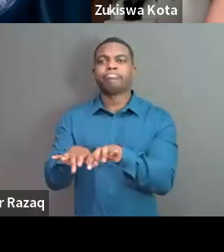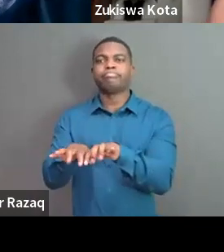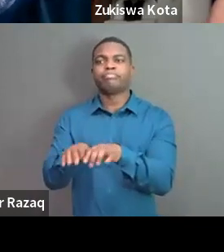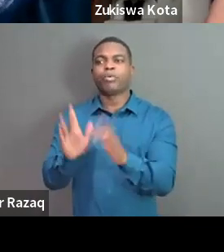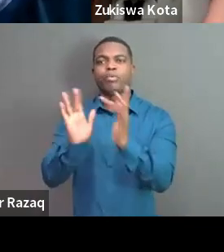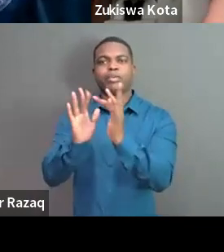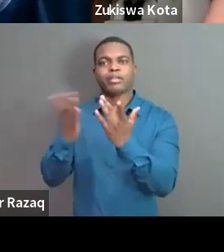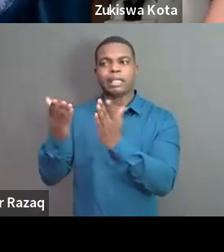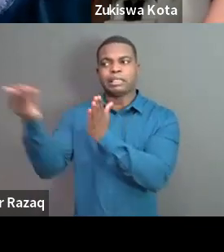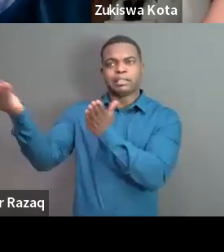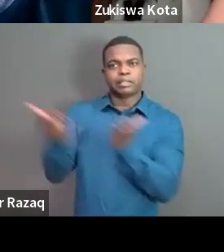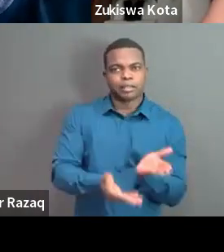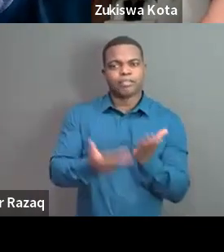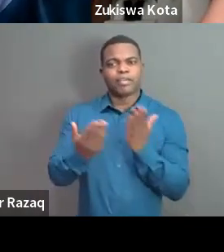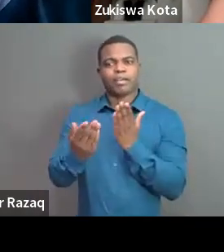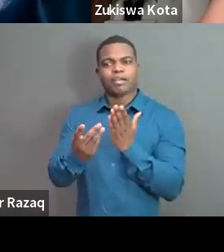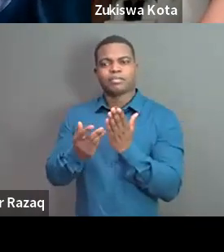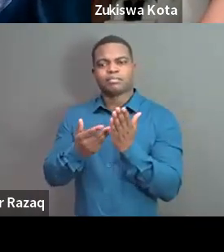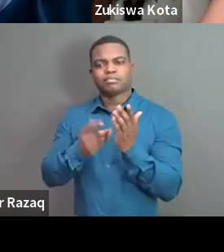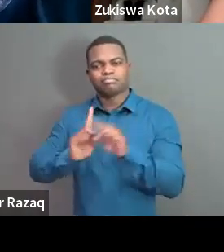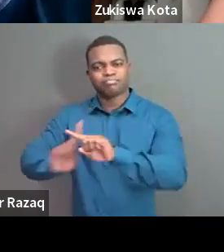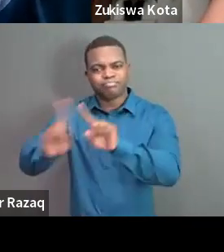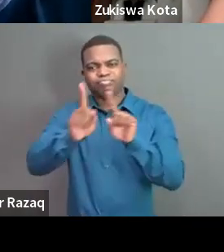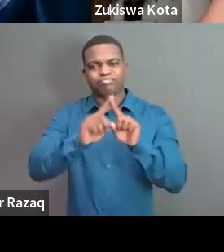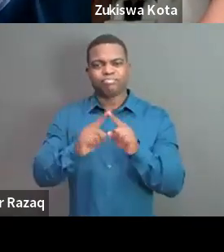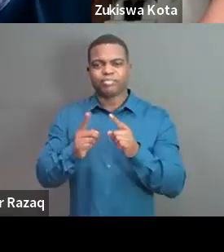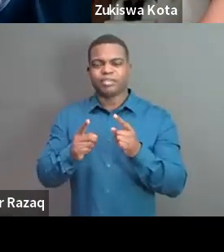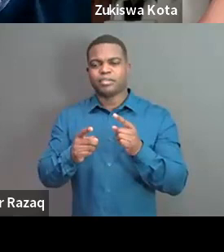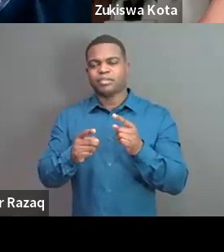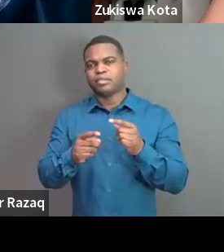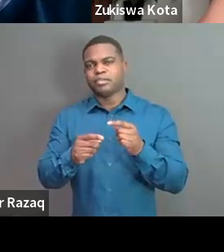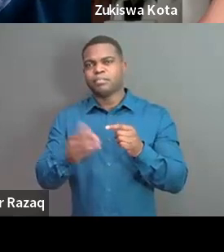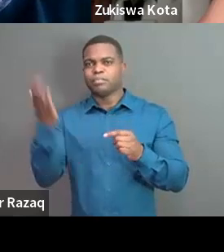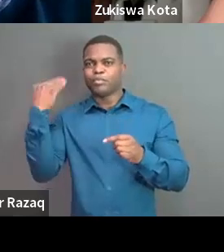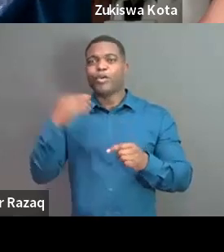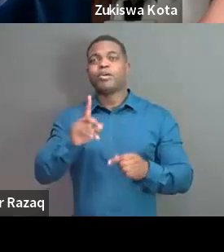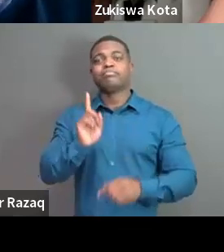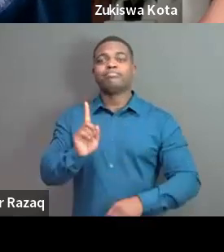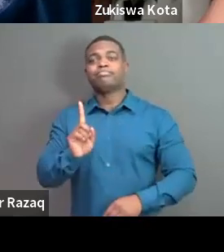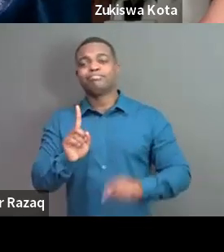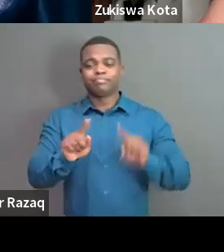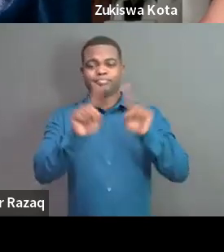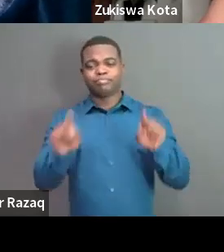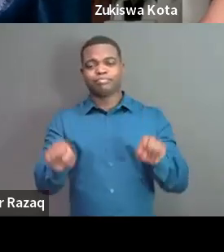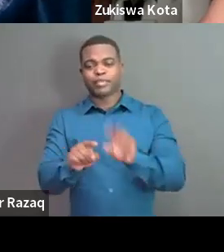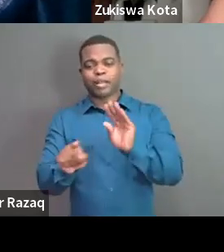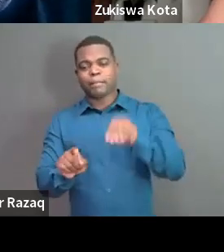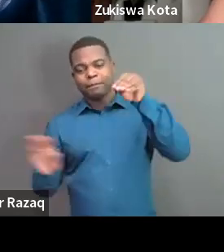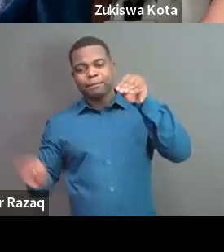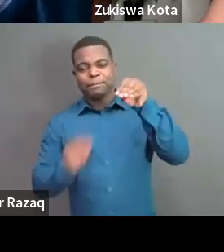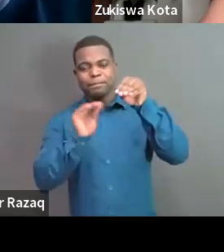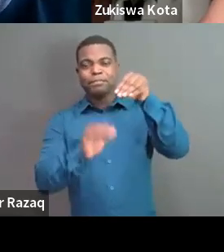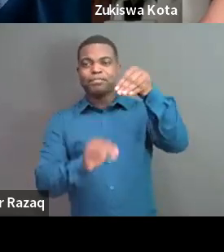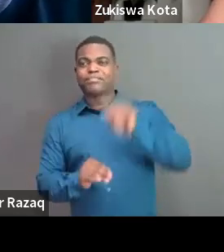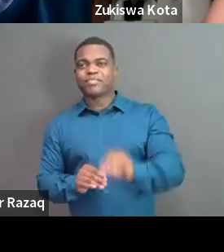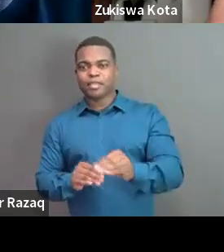whatever. Gone are the days where you have to drive and go and collect, if you're a student, books, whatever, your learning